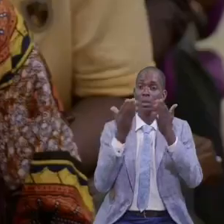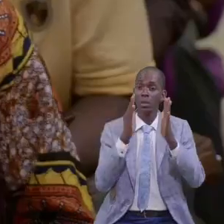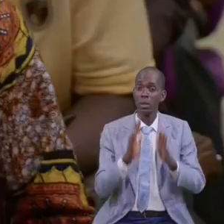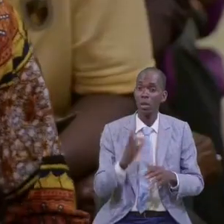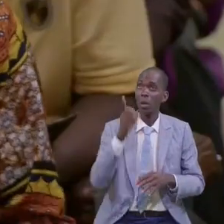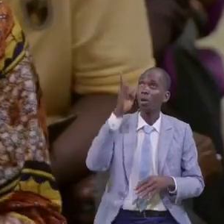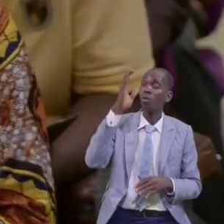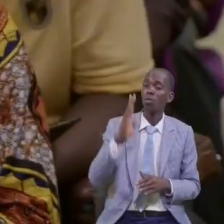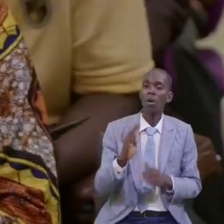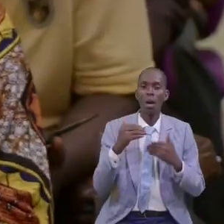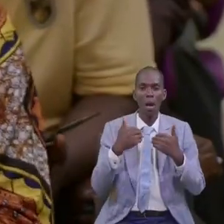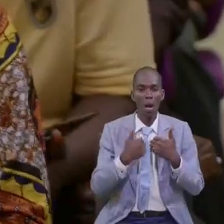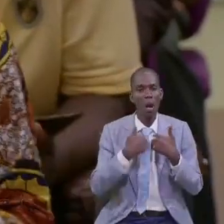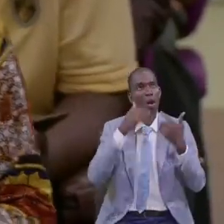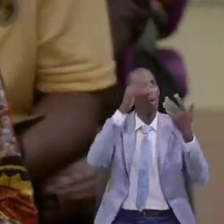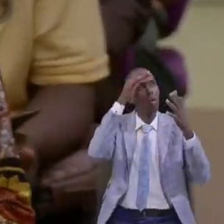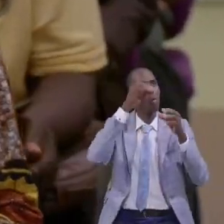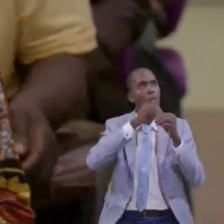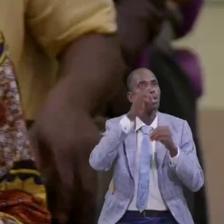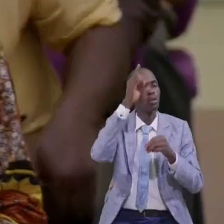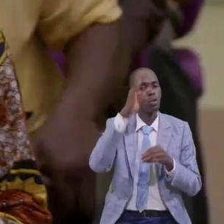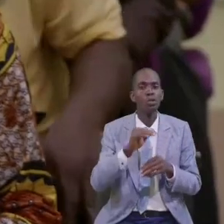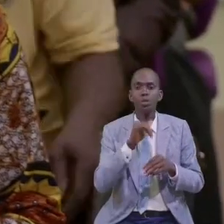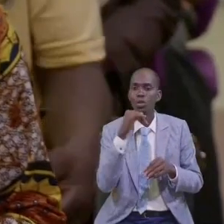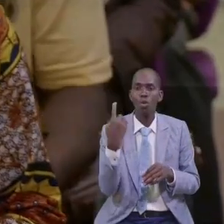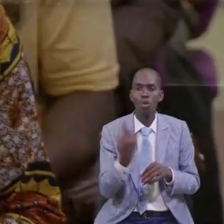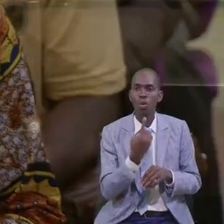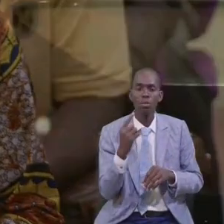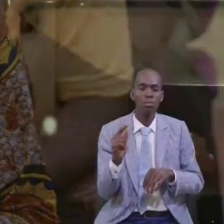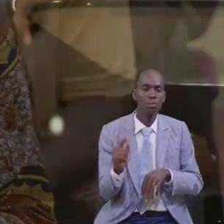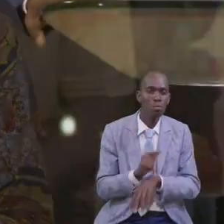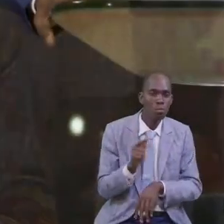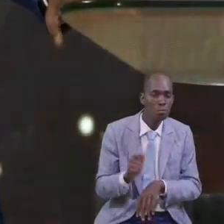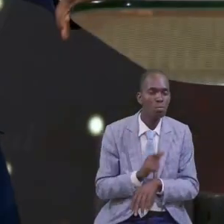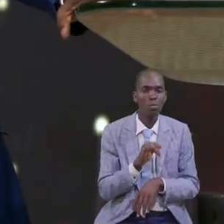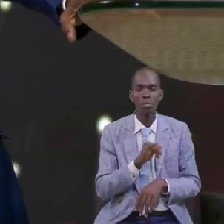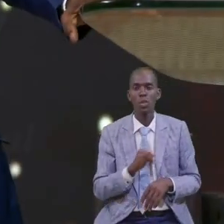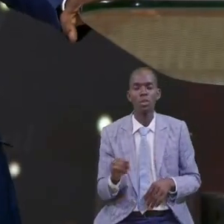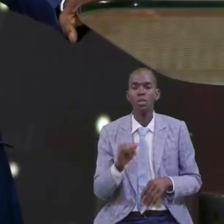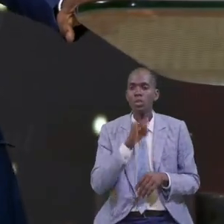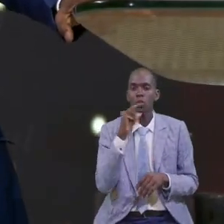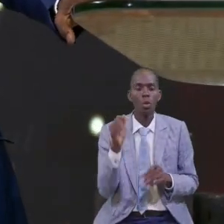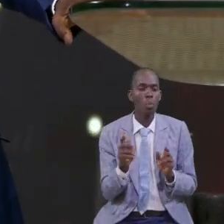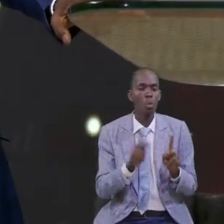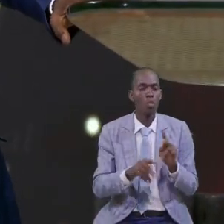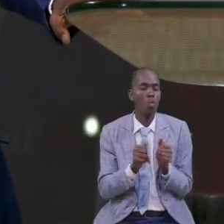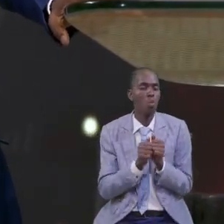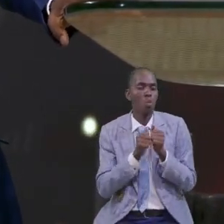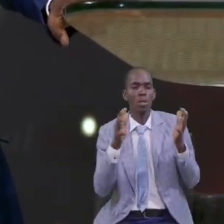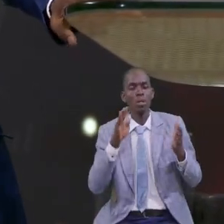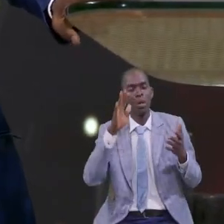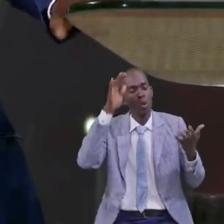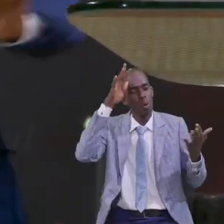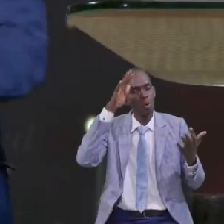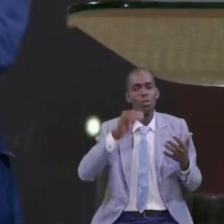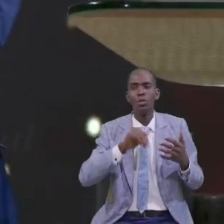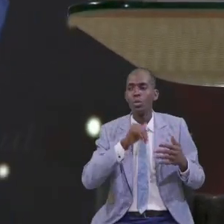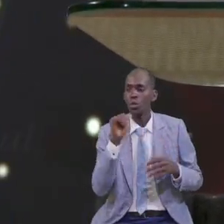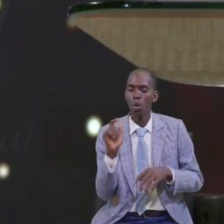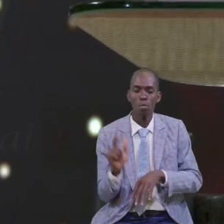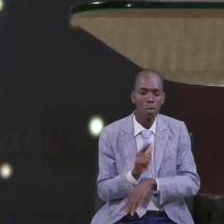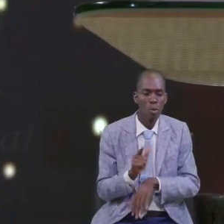have hope in God. They're not just laboring as hopeless people. They're not laboring as people that have no